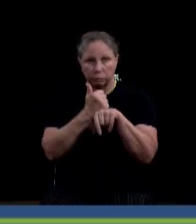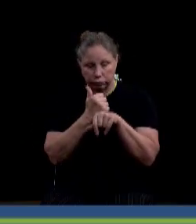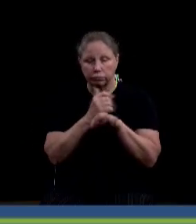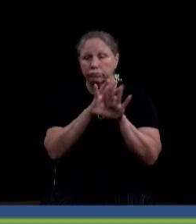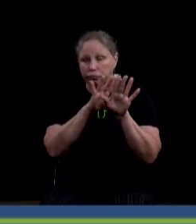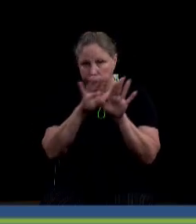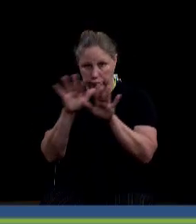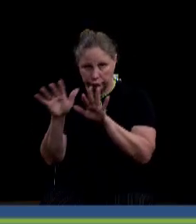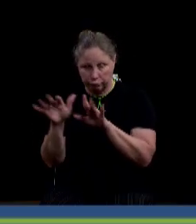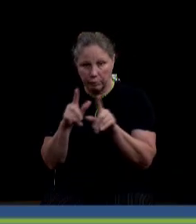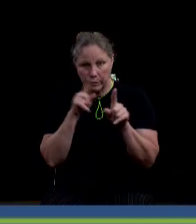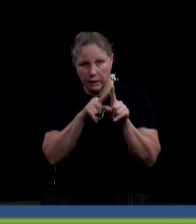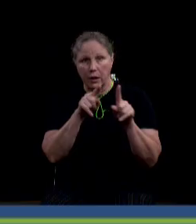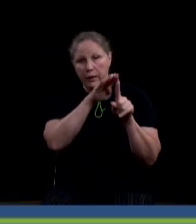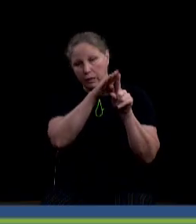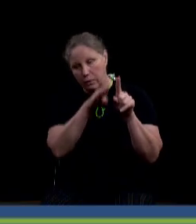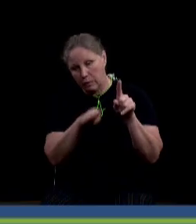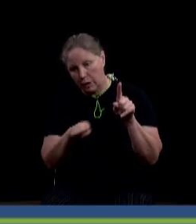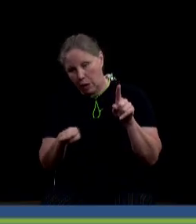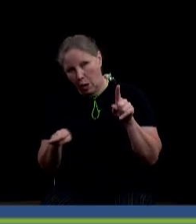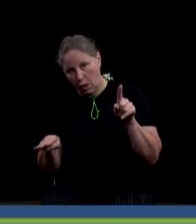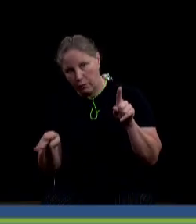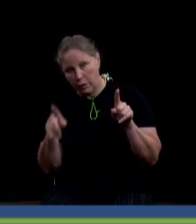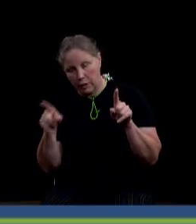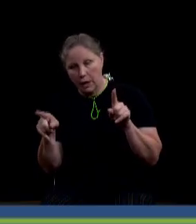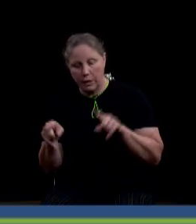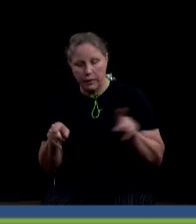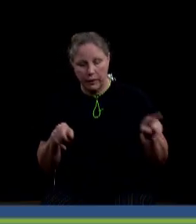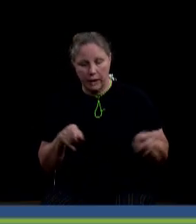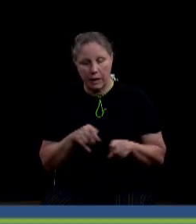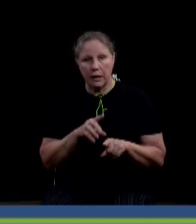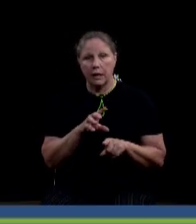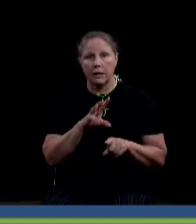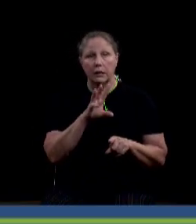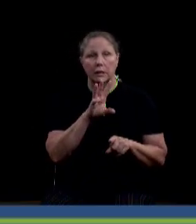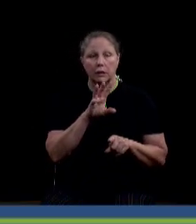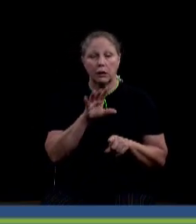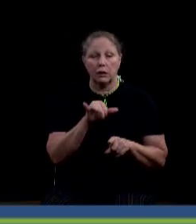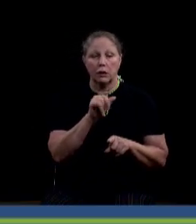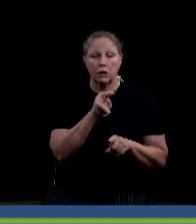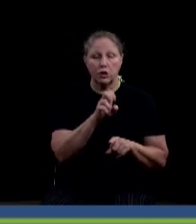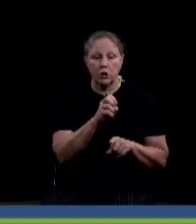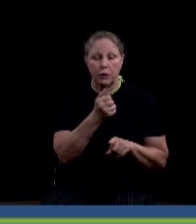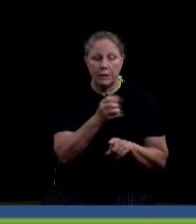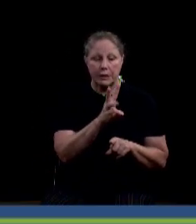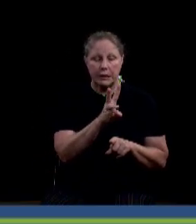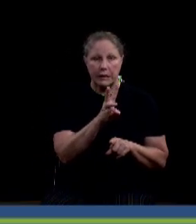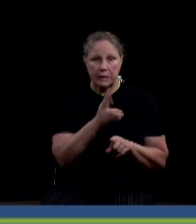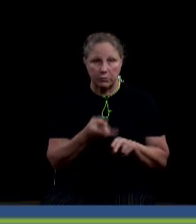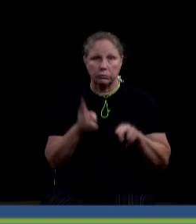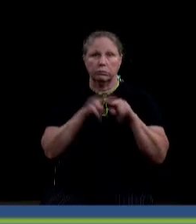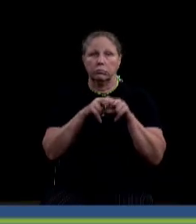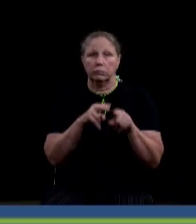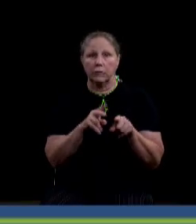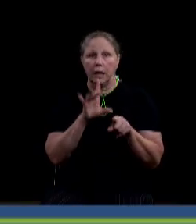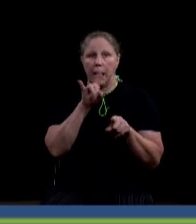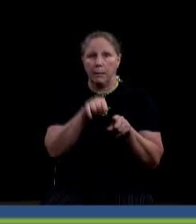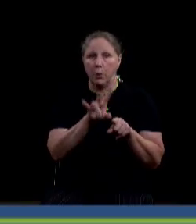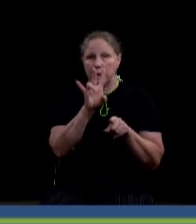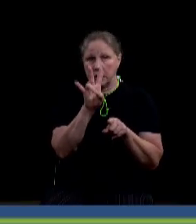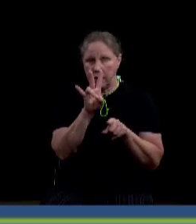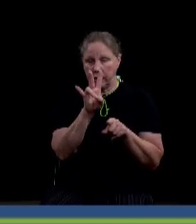an increase at 616, where we are at a positivity rate of about 8.7. Slide number 6,